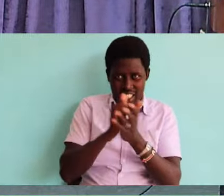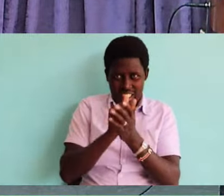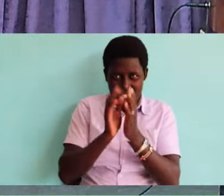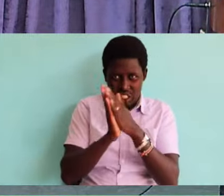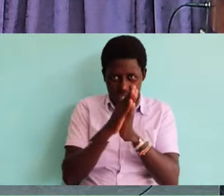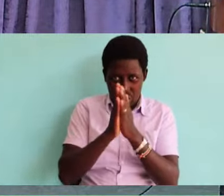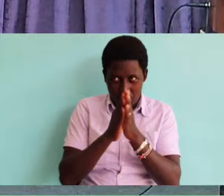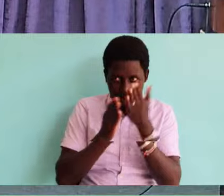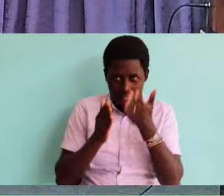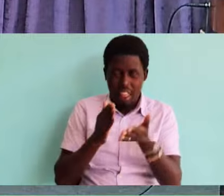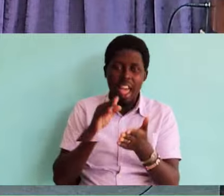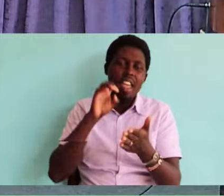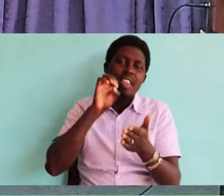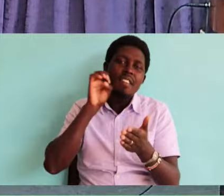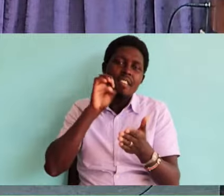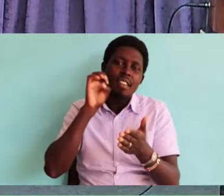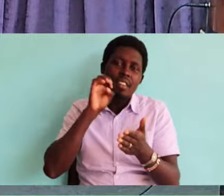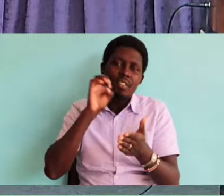Eve